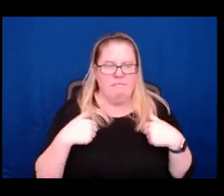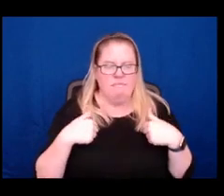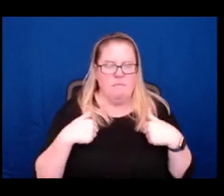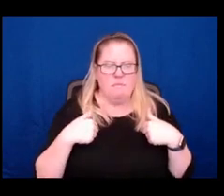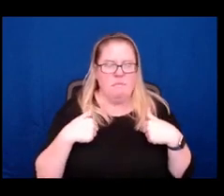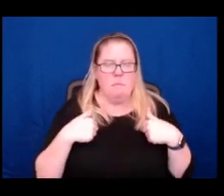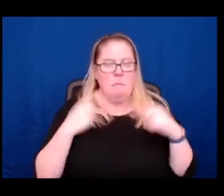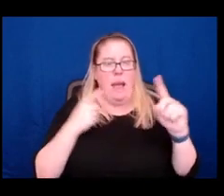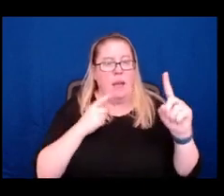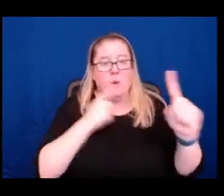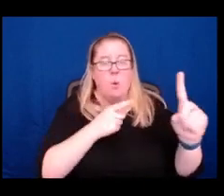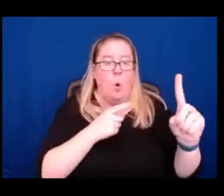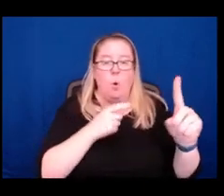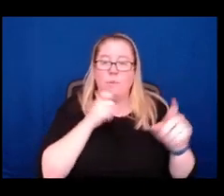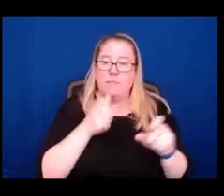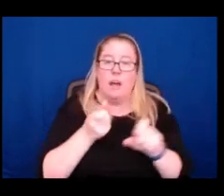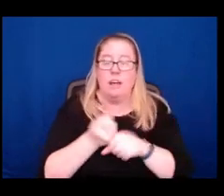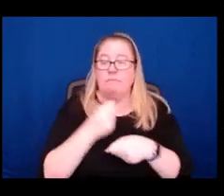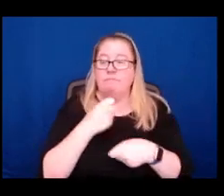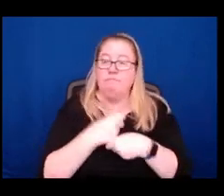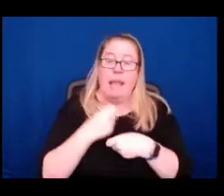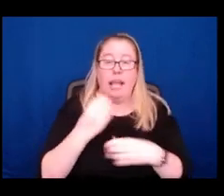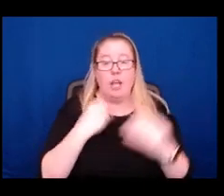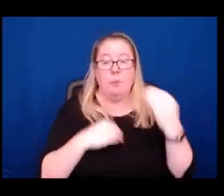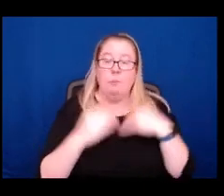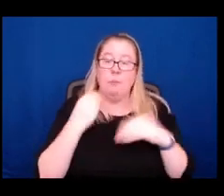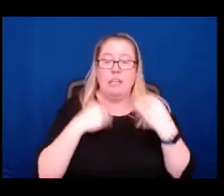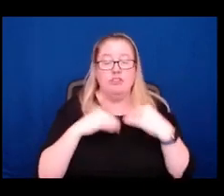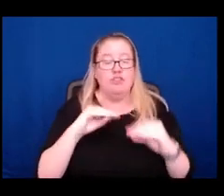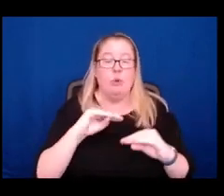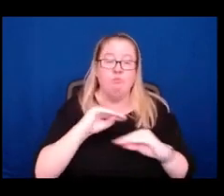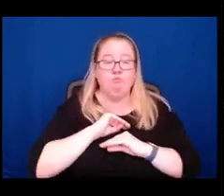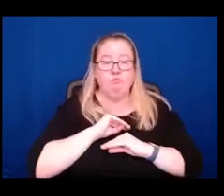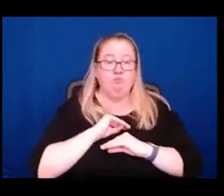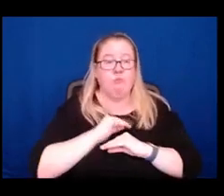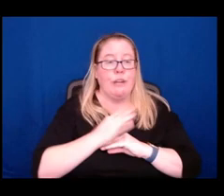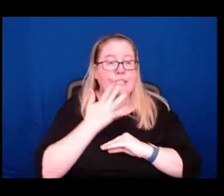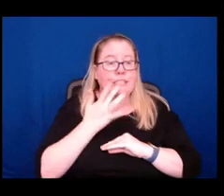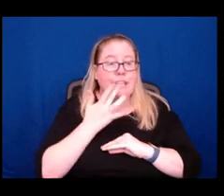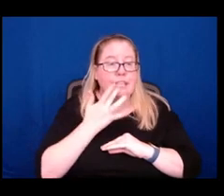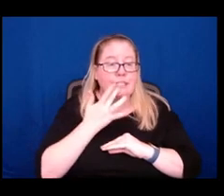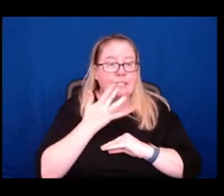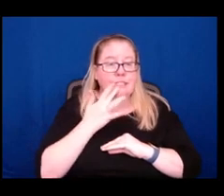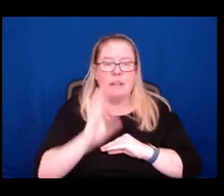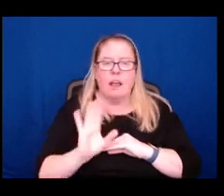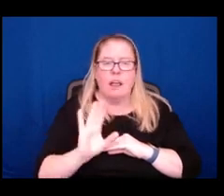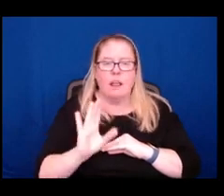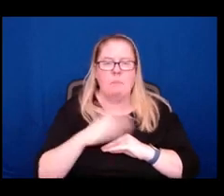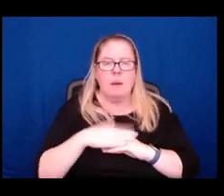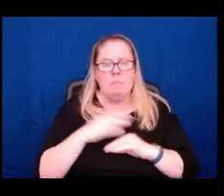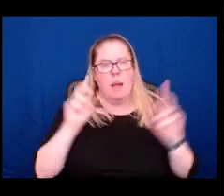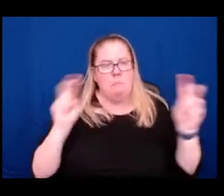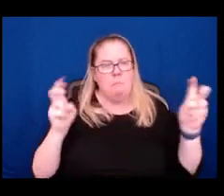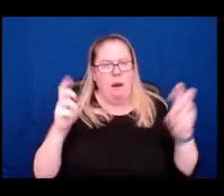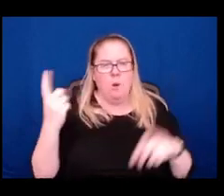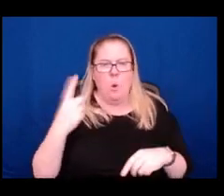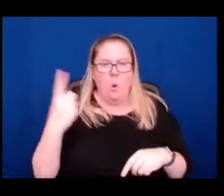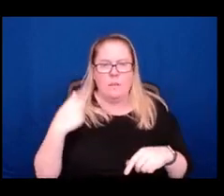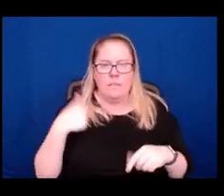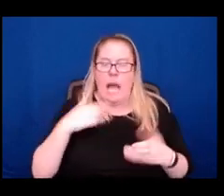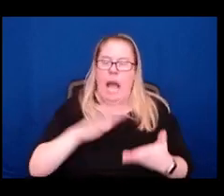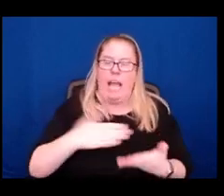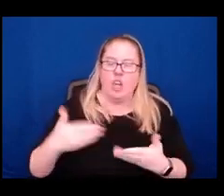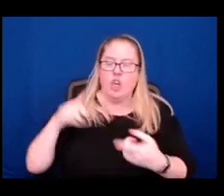to just create meals to satiate your taste buds. But my motto was always, I cook to